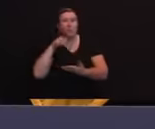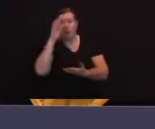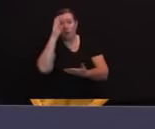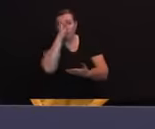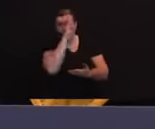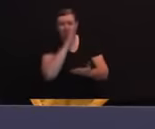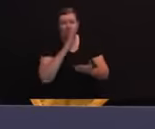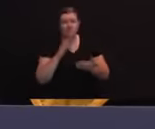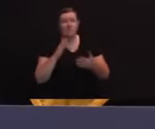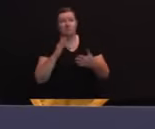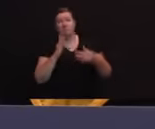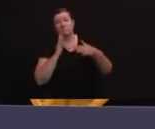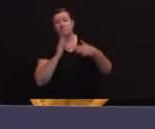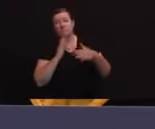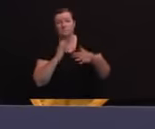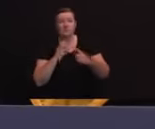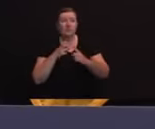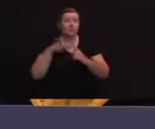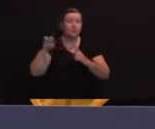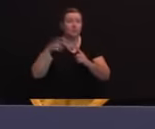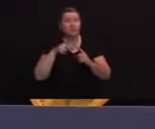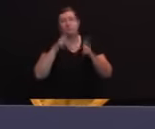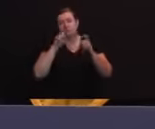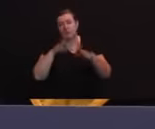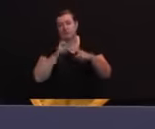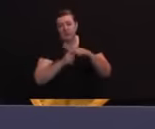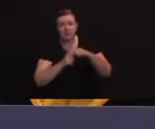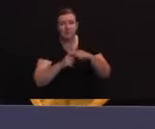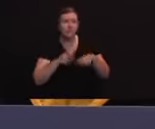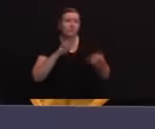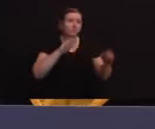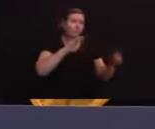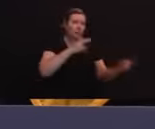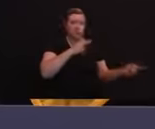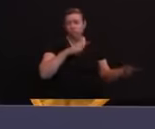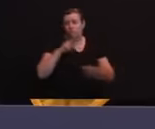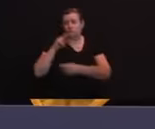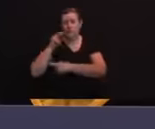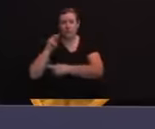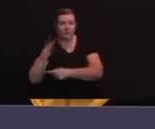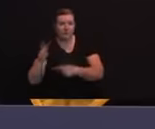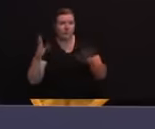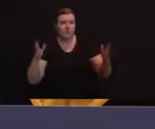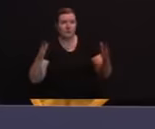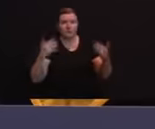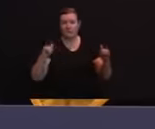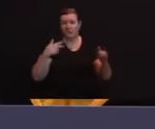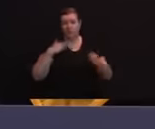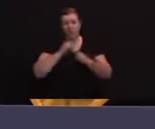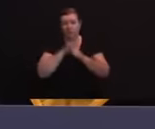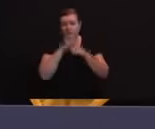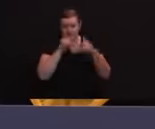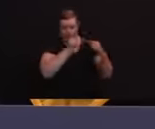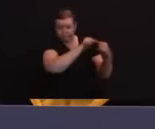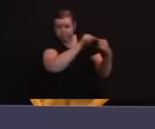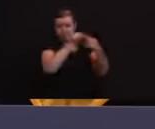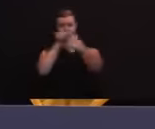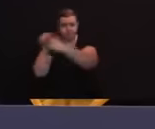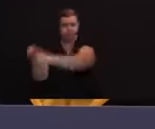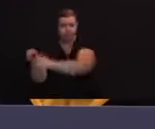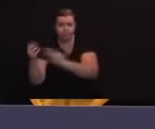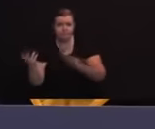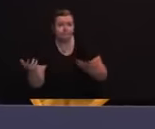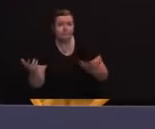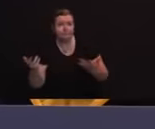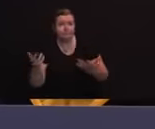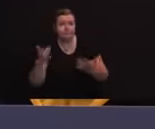tested positive for COVID, whether it was March or November, you've got COVID, and you're sick enough to be in the hospital. I don't think there's any more